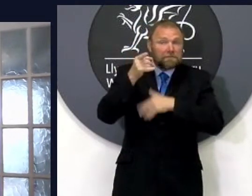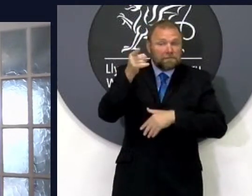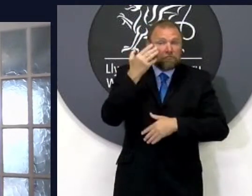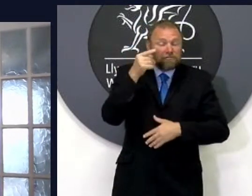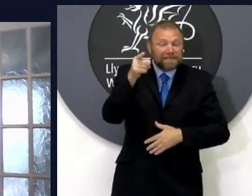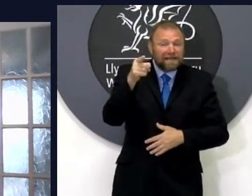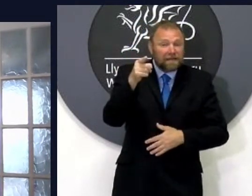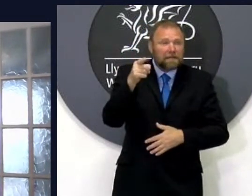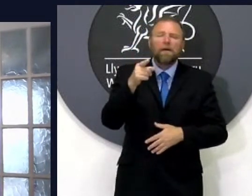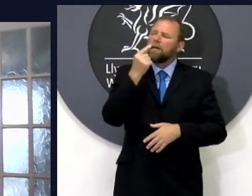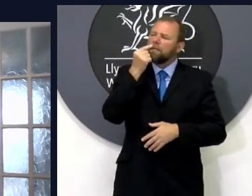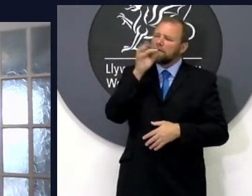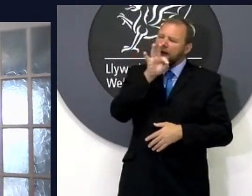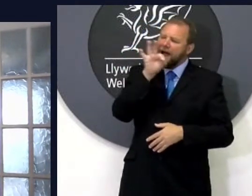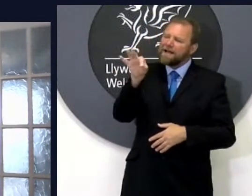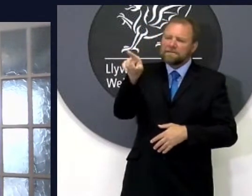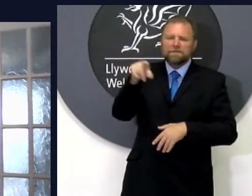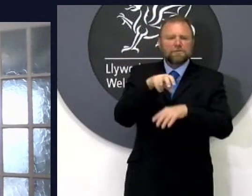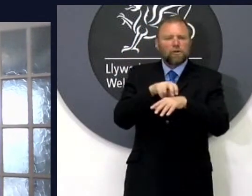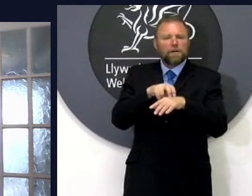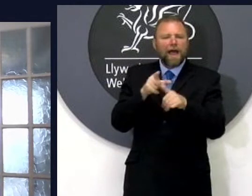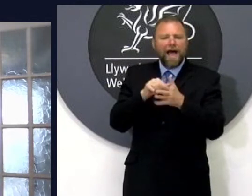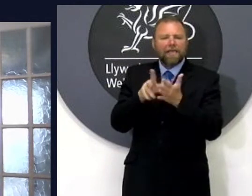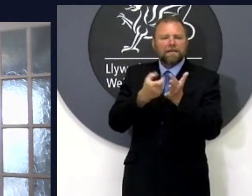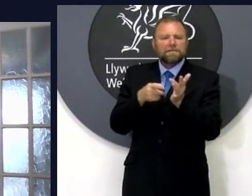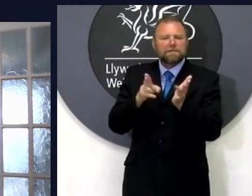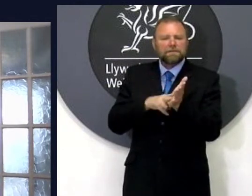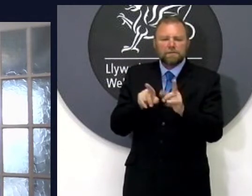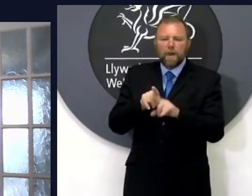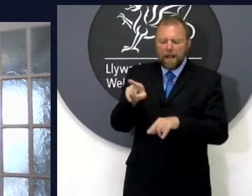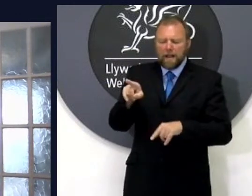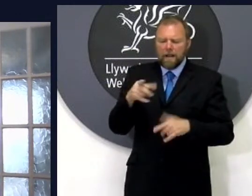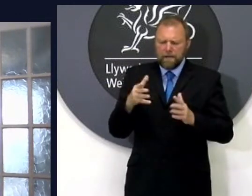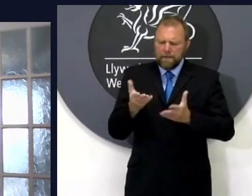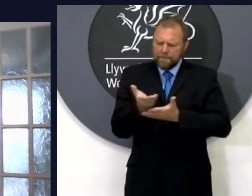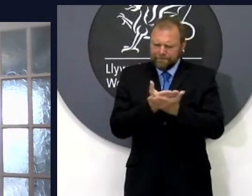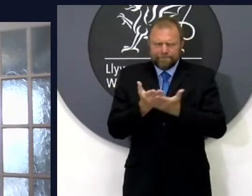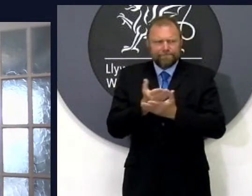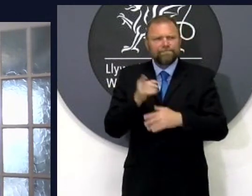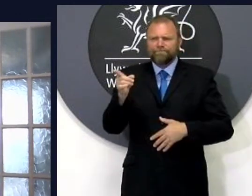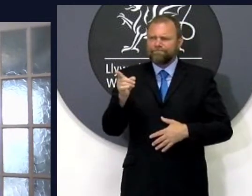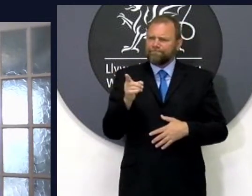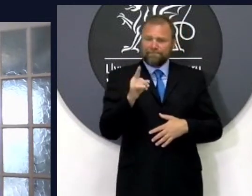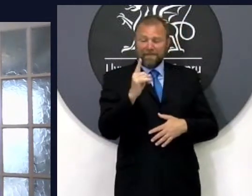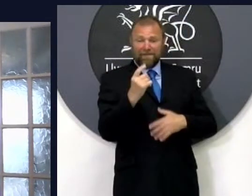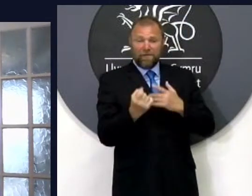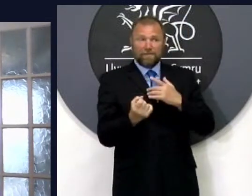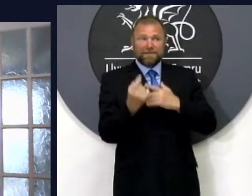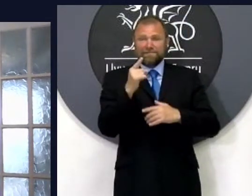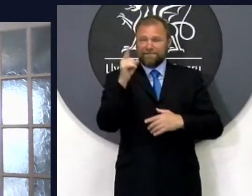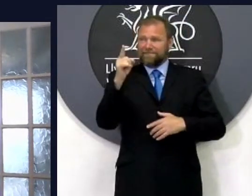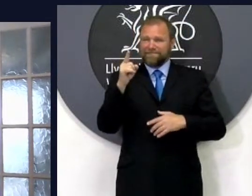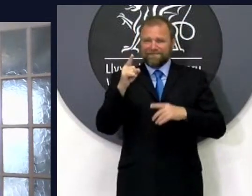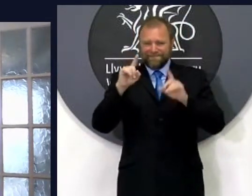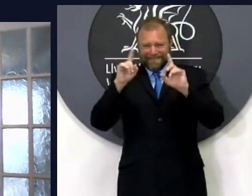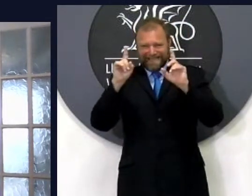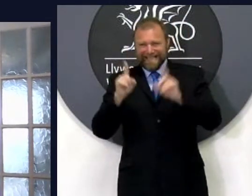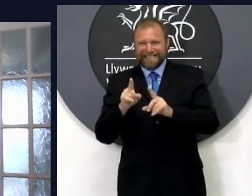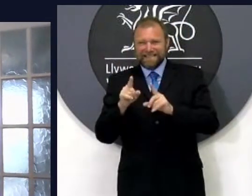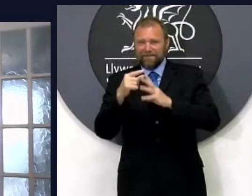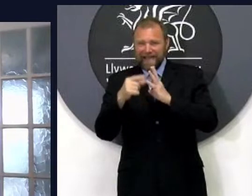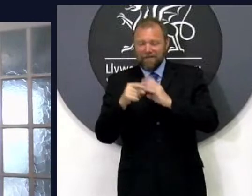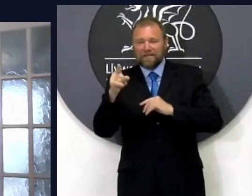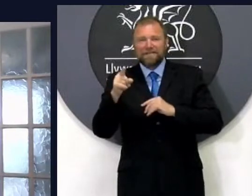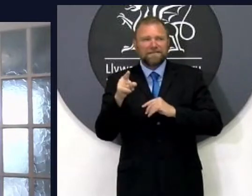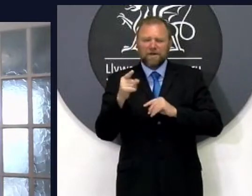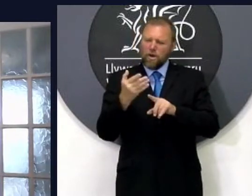question to Dr. Atherton as well, you've touched on it earlier, but with the first issues in Bolton surfacing a couple of weeks ago now around the Indian variant, early commentary